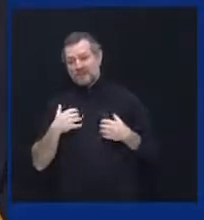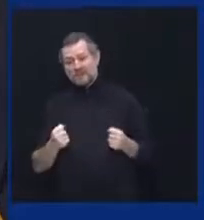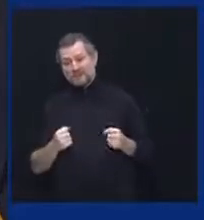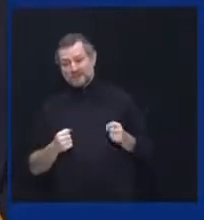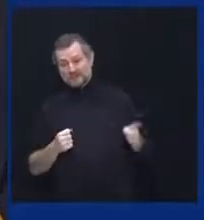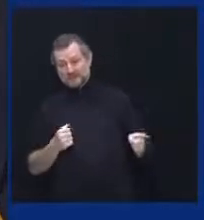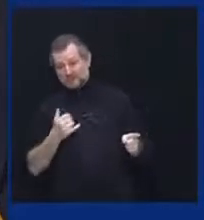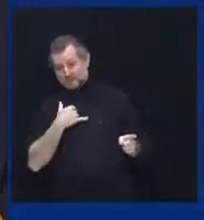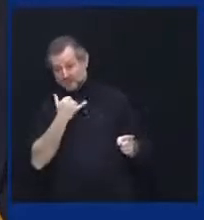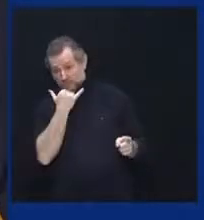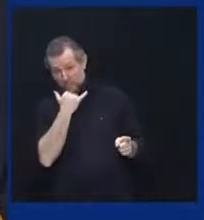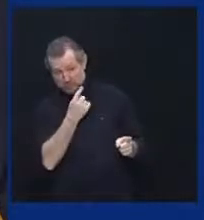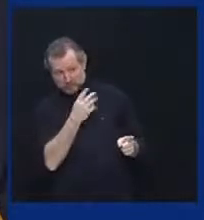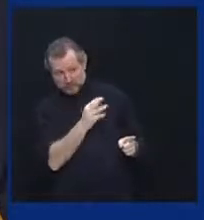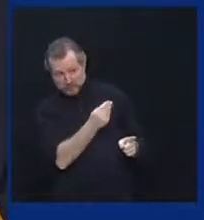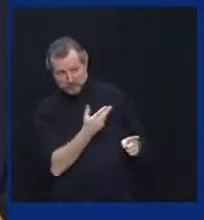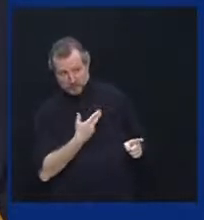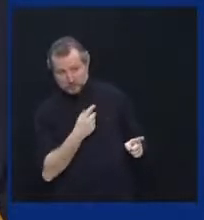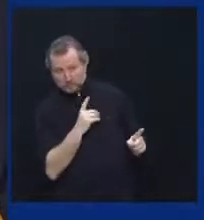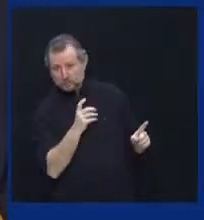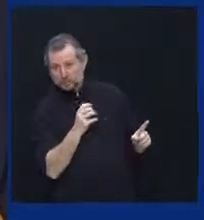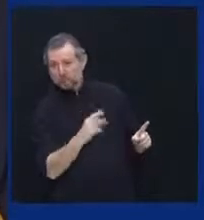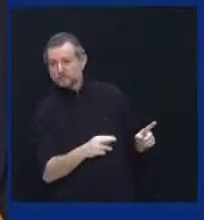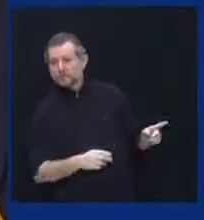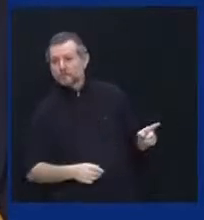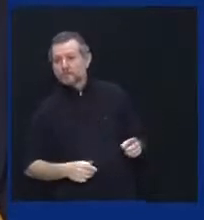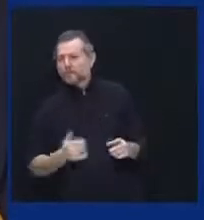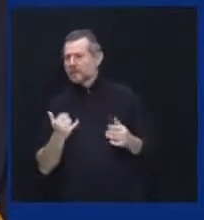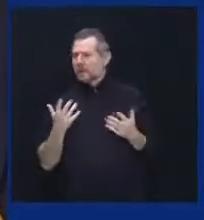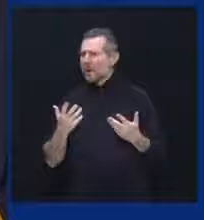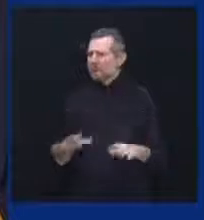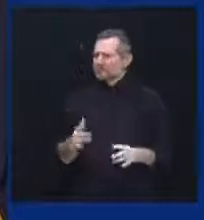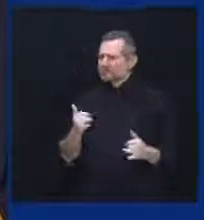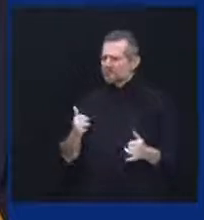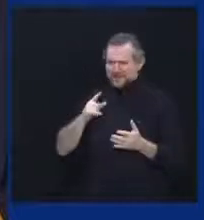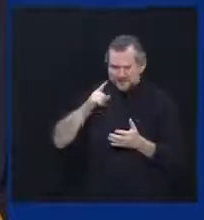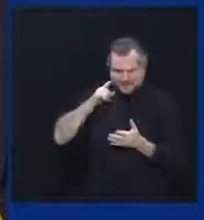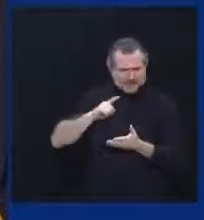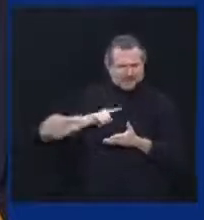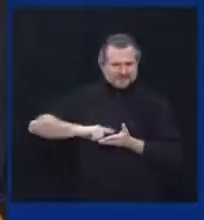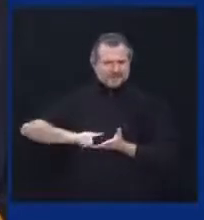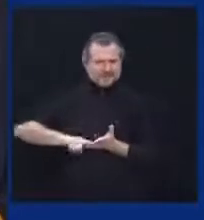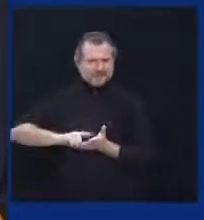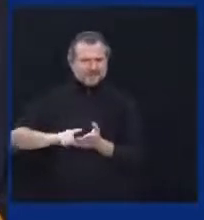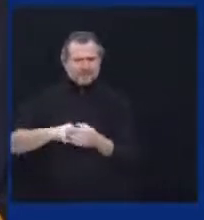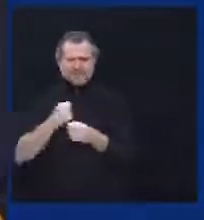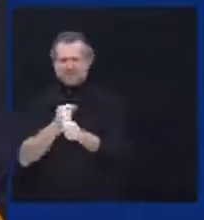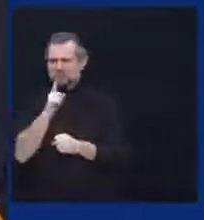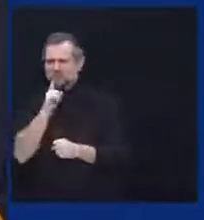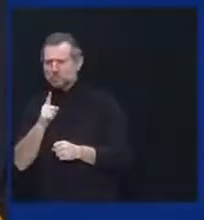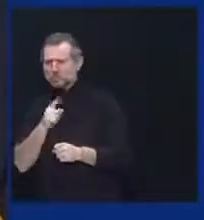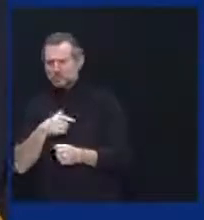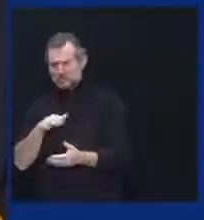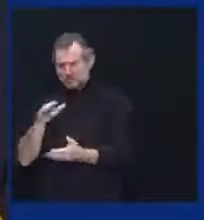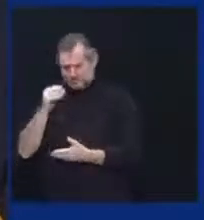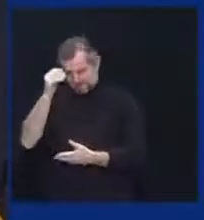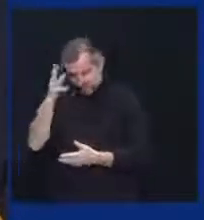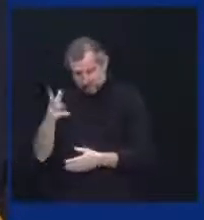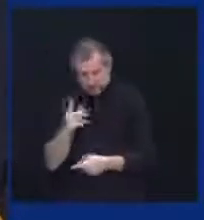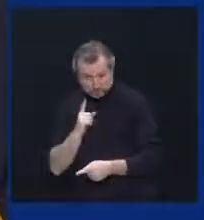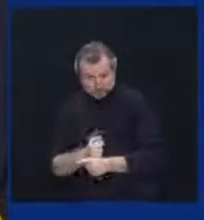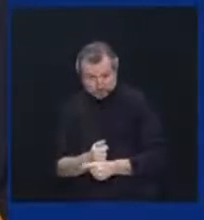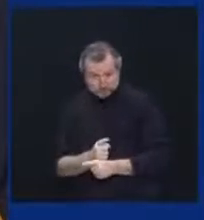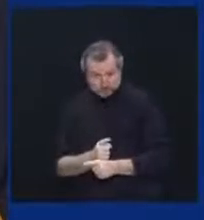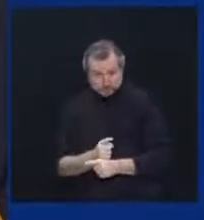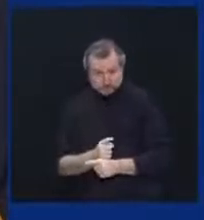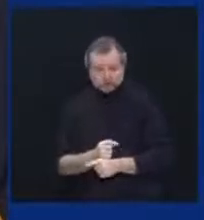wrong, has been auditing the data to make sure what they get from the nursing homes is actually accurate and then